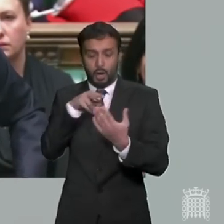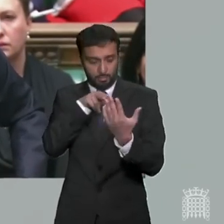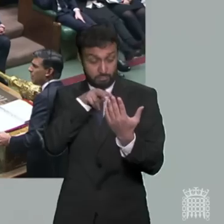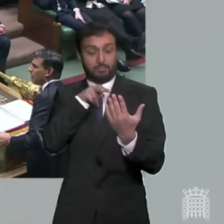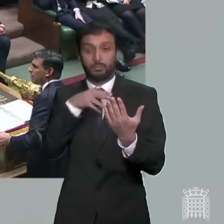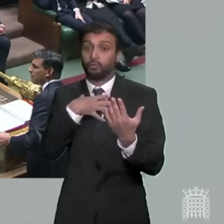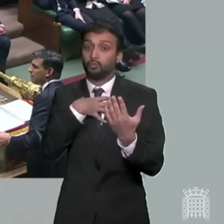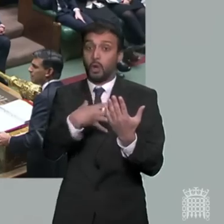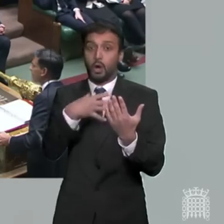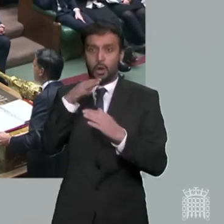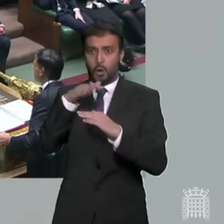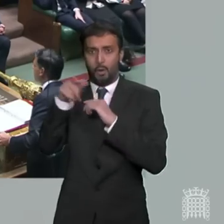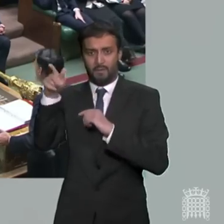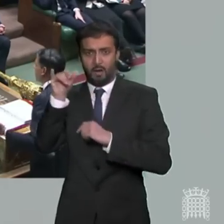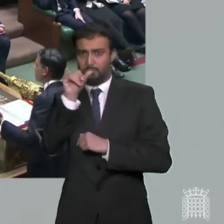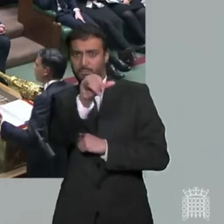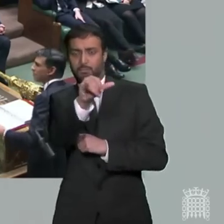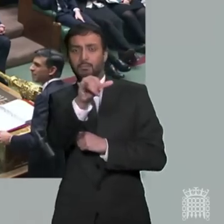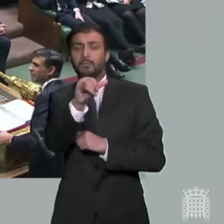It's absolutely right.